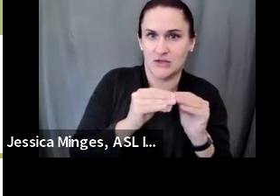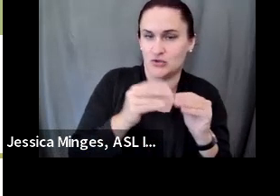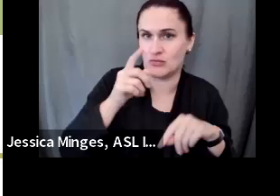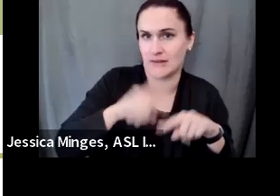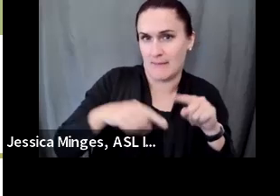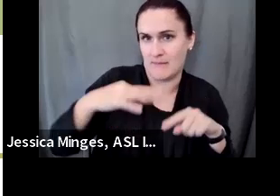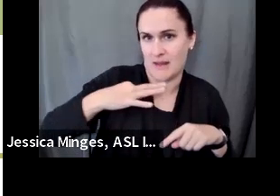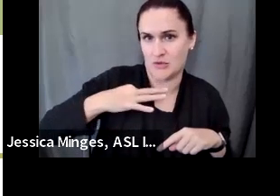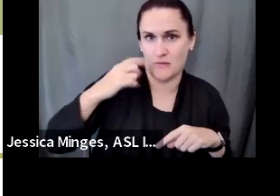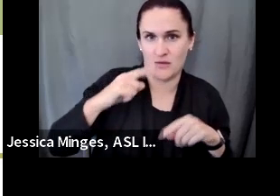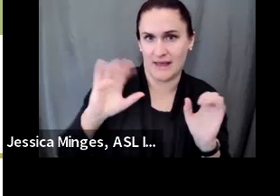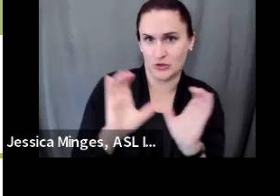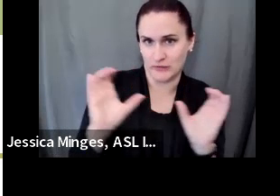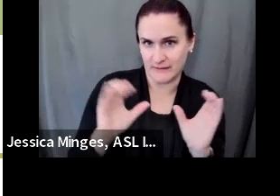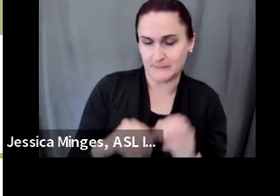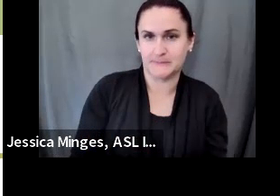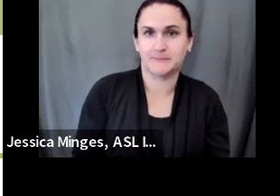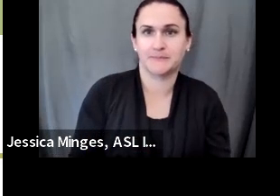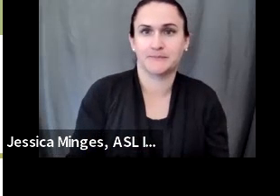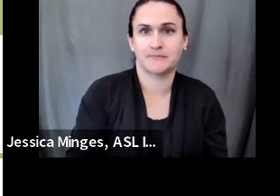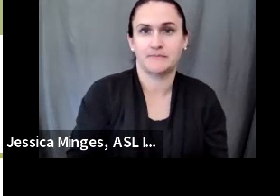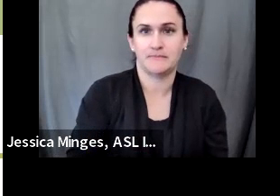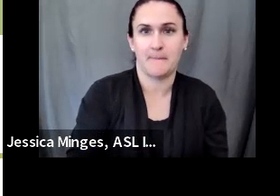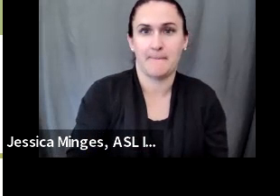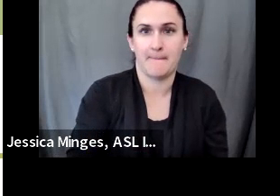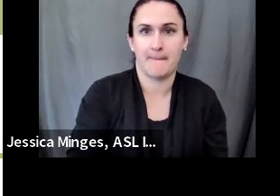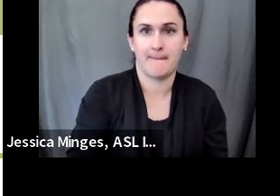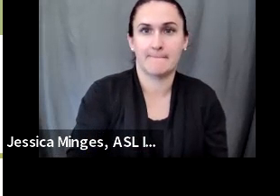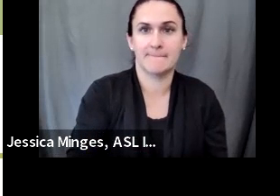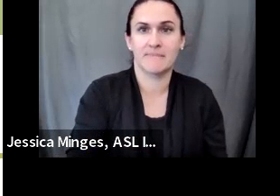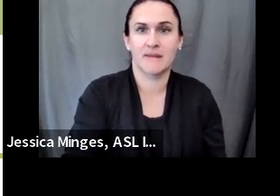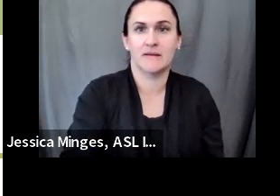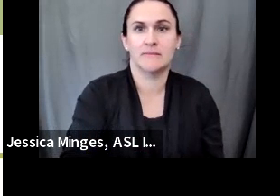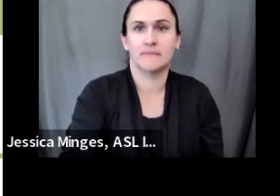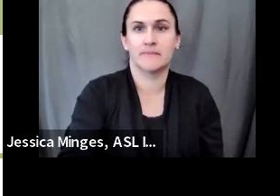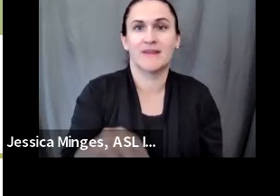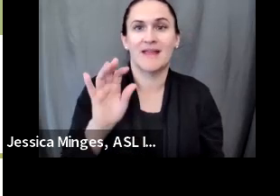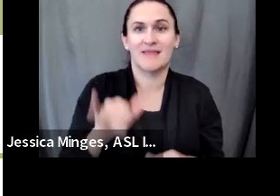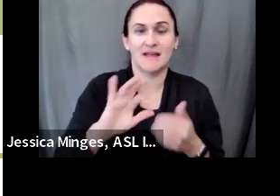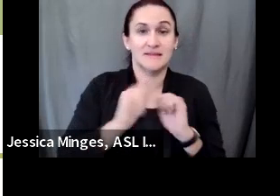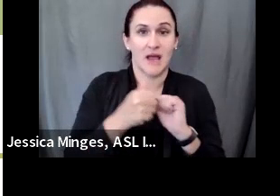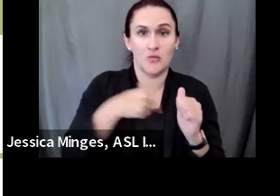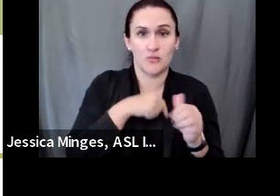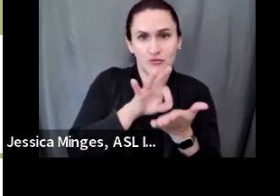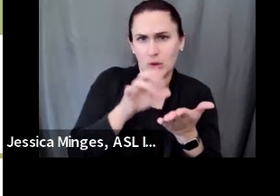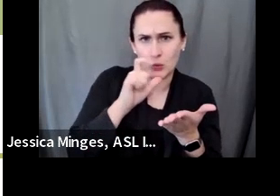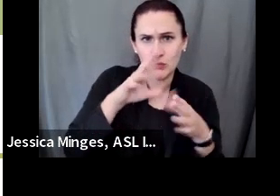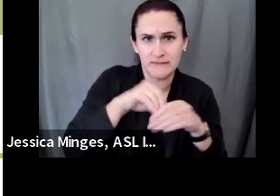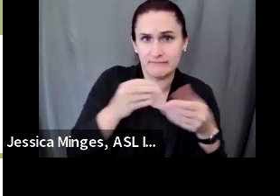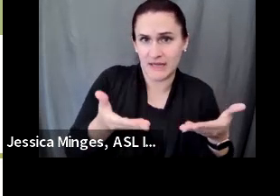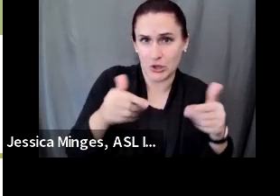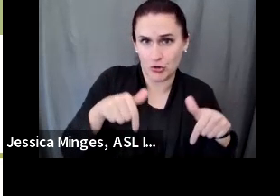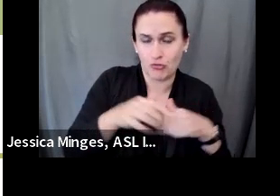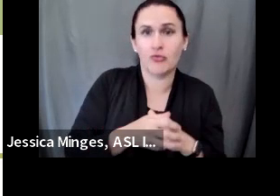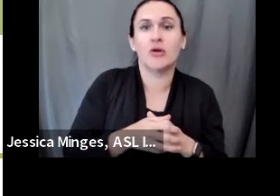be eligible for a certificate. This is our way of tracking who's in the room with us. Also, you must